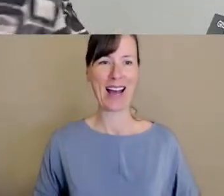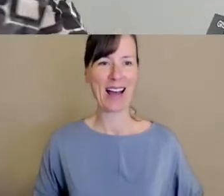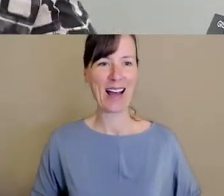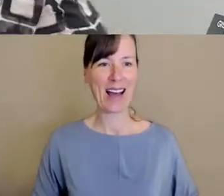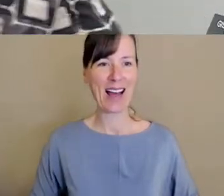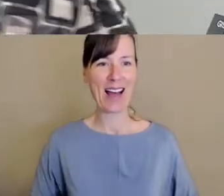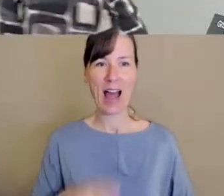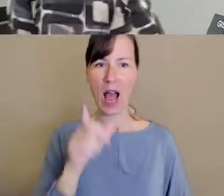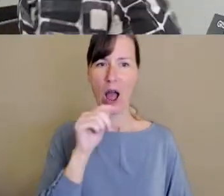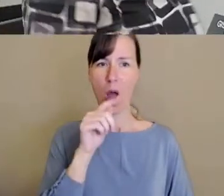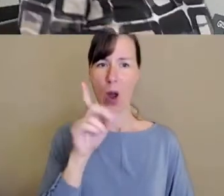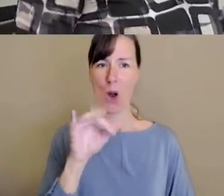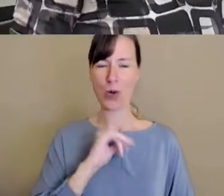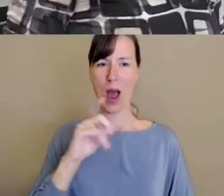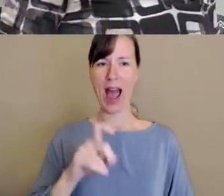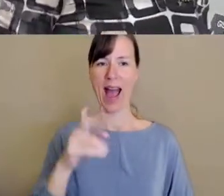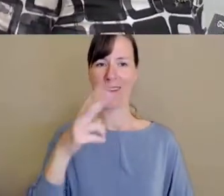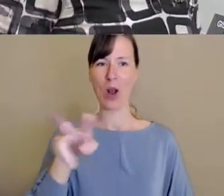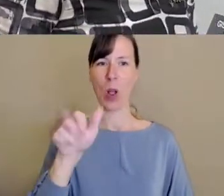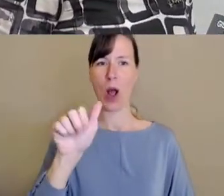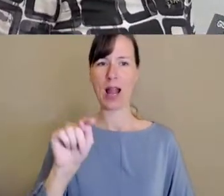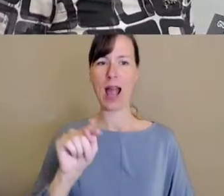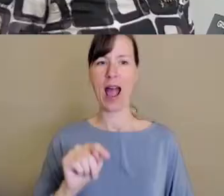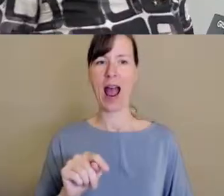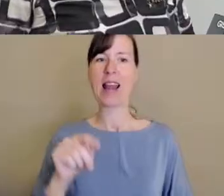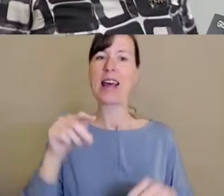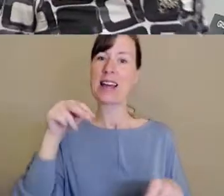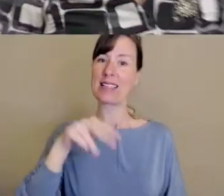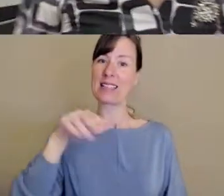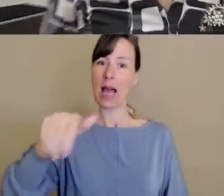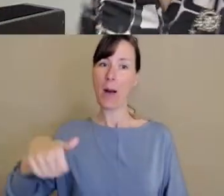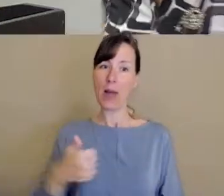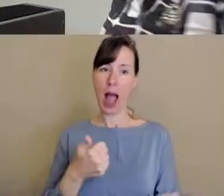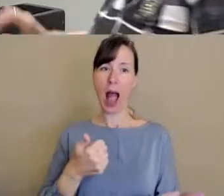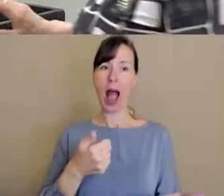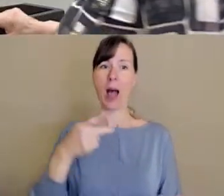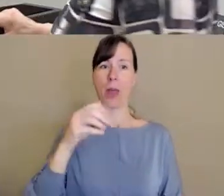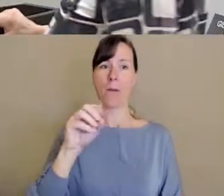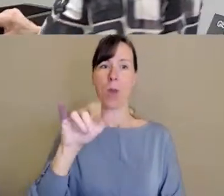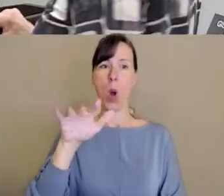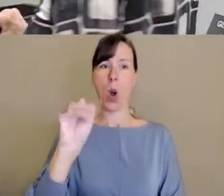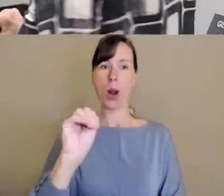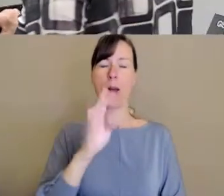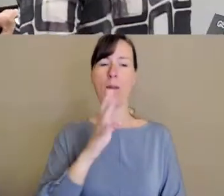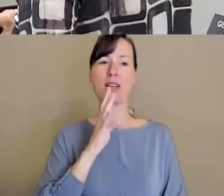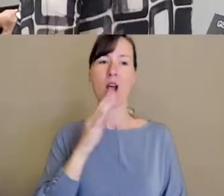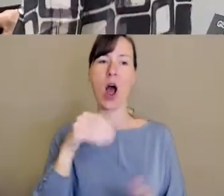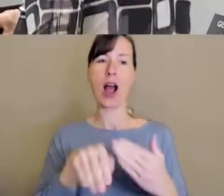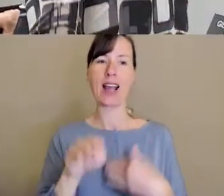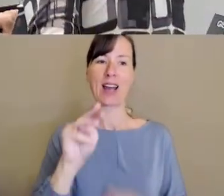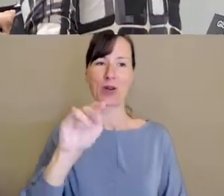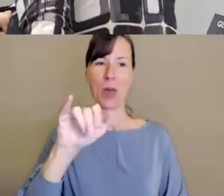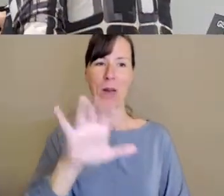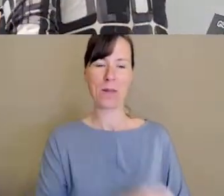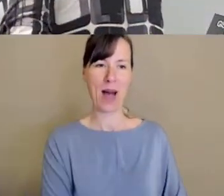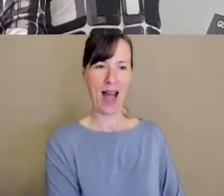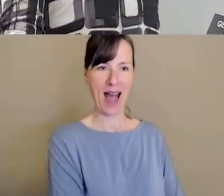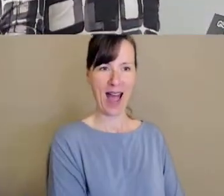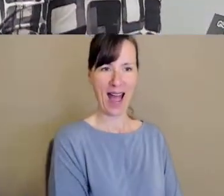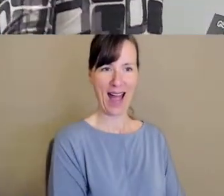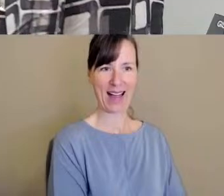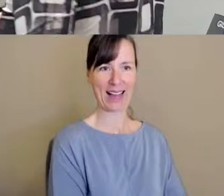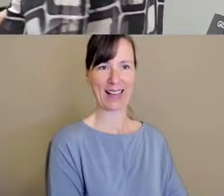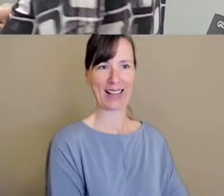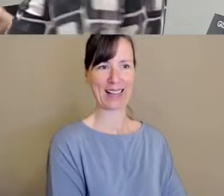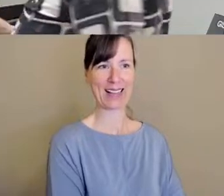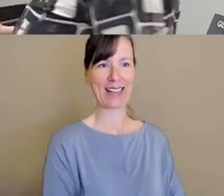So who do I have to look at? You stand behind the podium and talk into the microphone. Yes. Look at the screen.